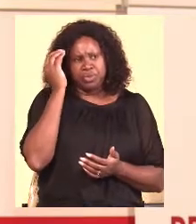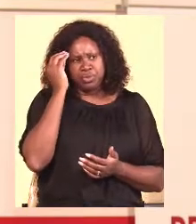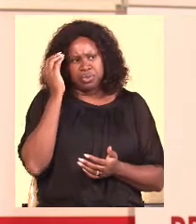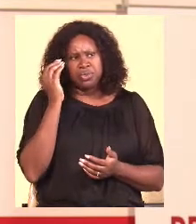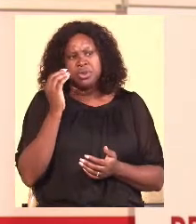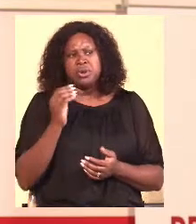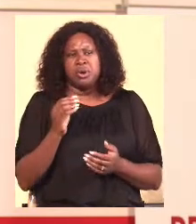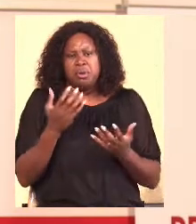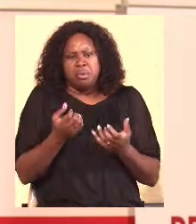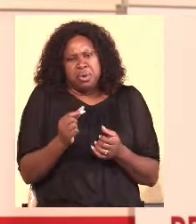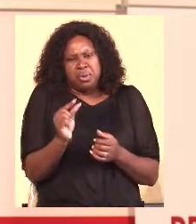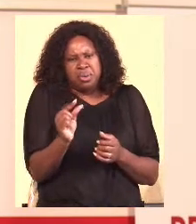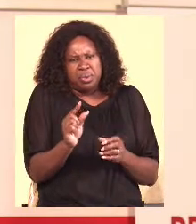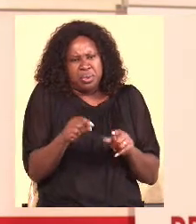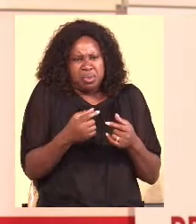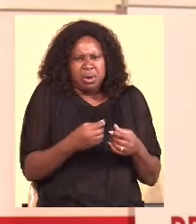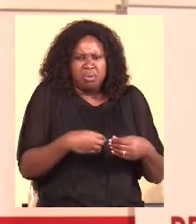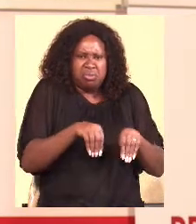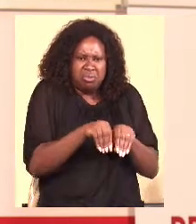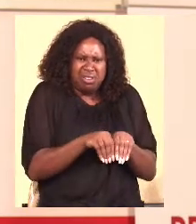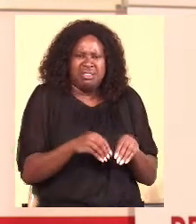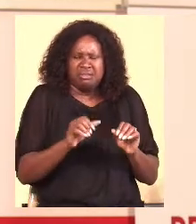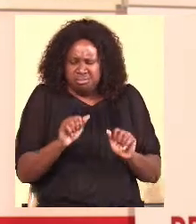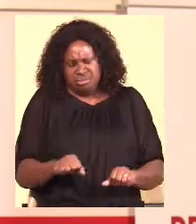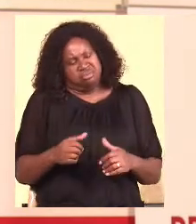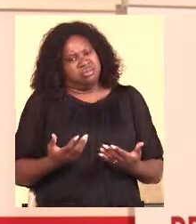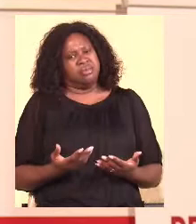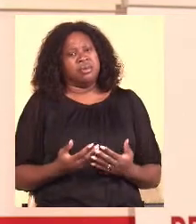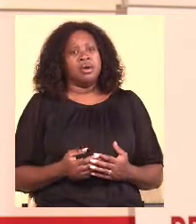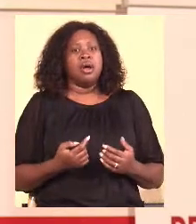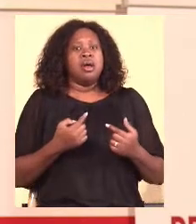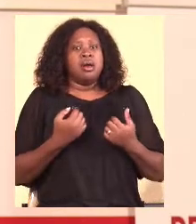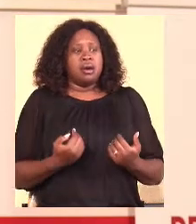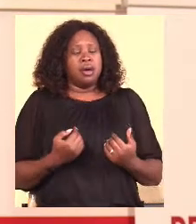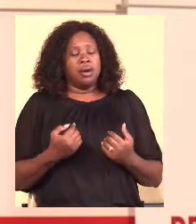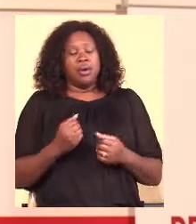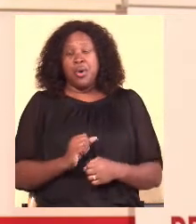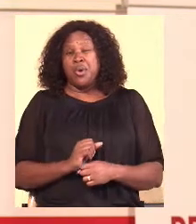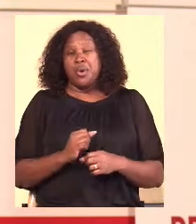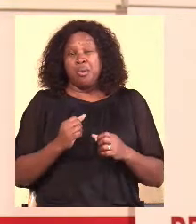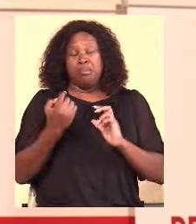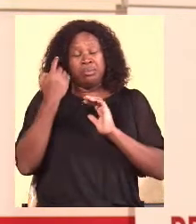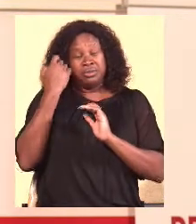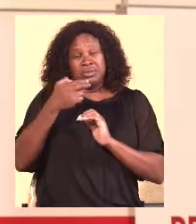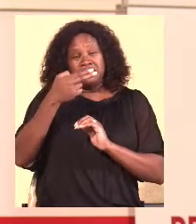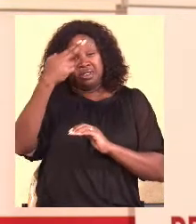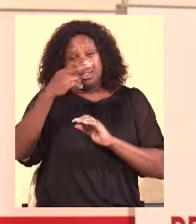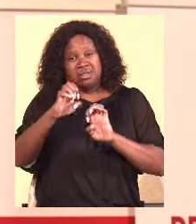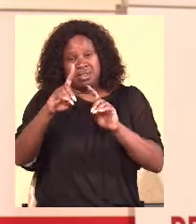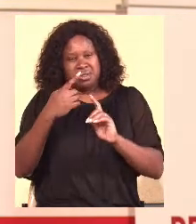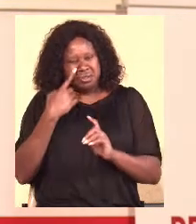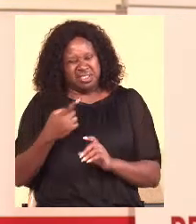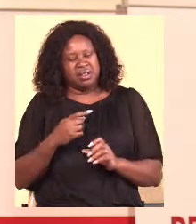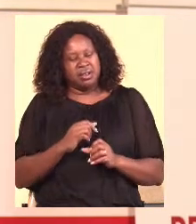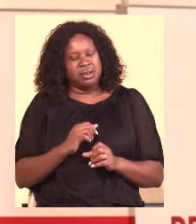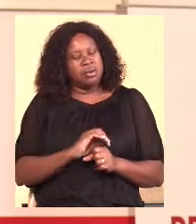little room to maneuver. In the ministry, we see COVID-19 as a serious